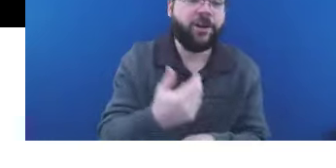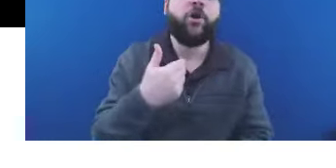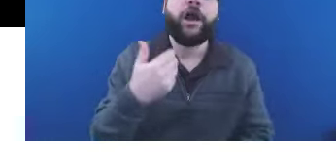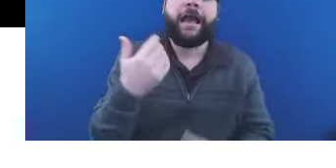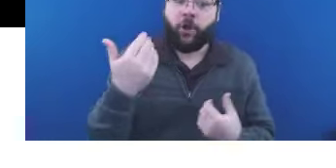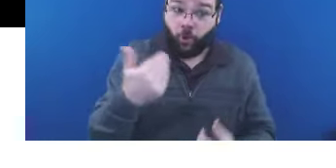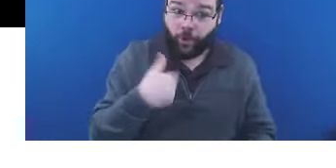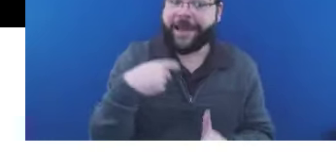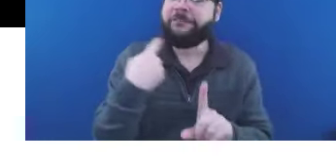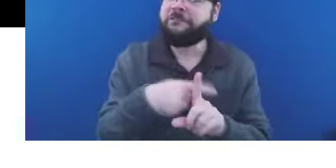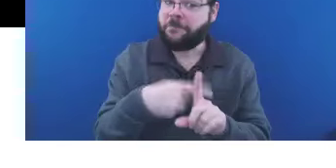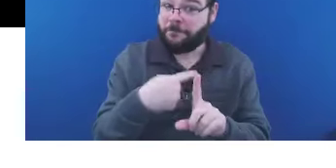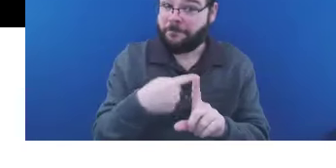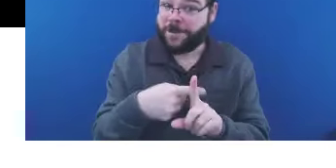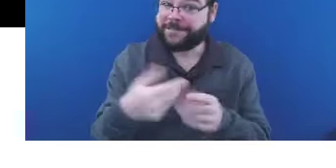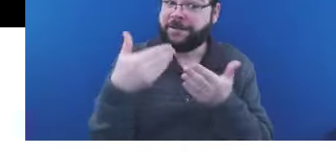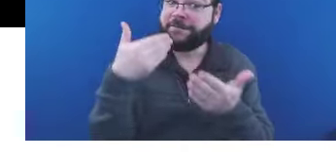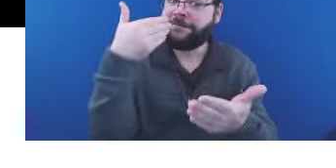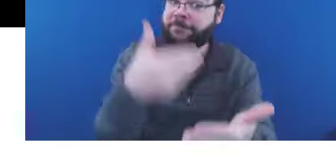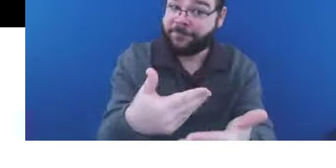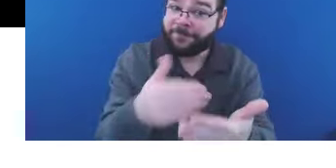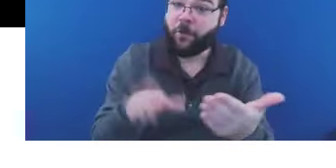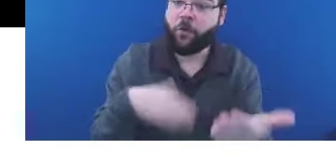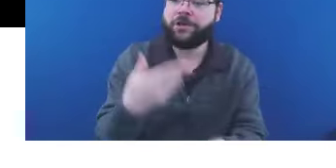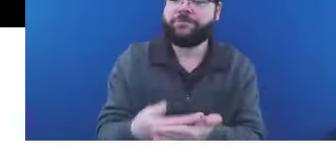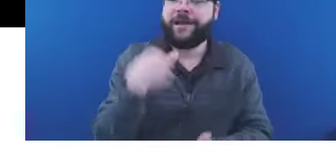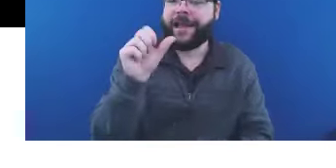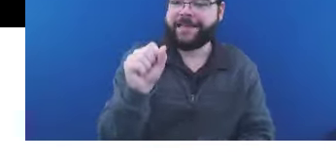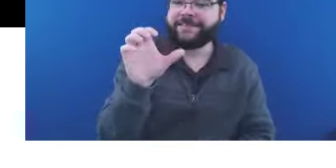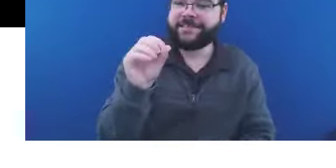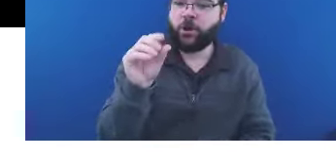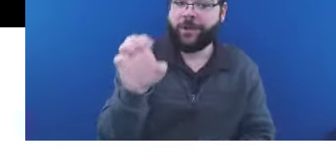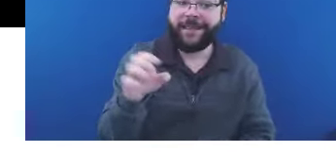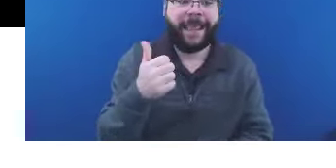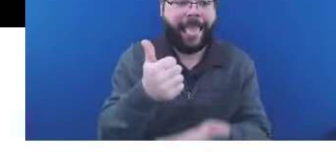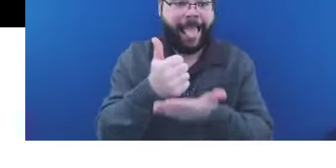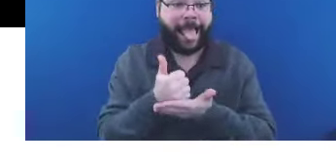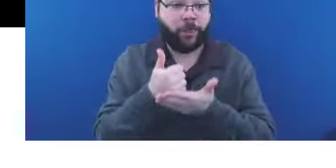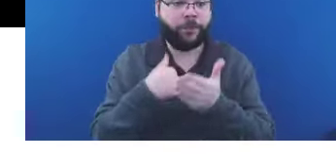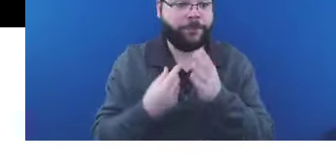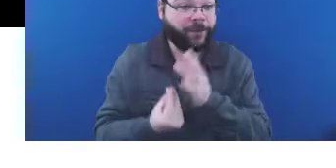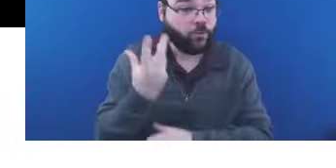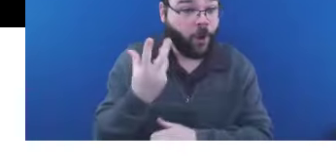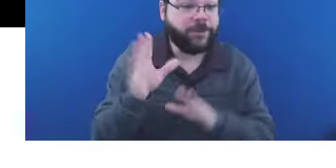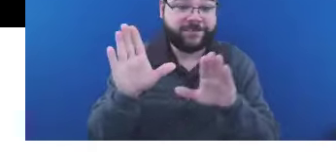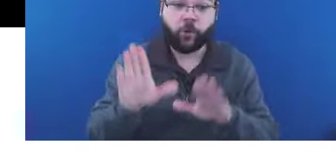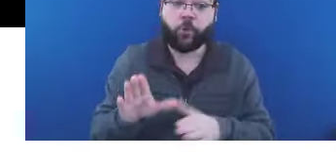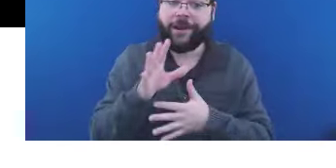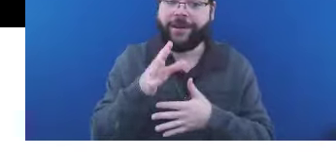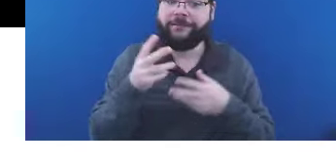the end of the tunnel. So welcome to SCOE's Help Me Grow. This is a great option for